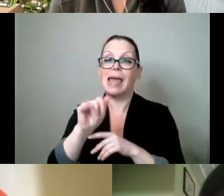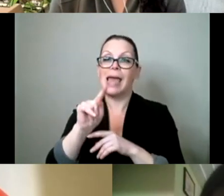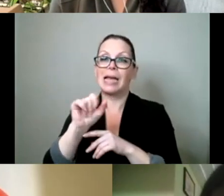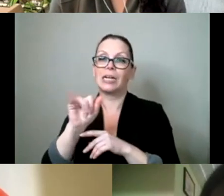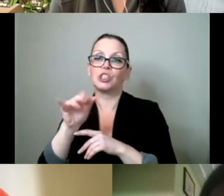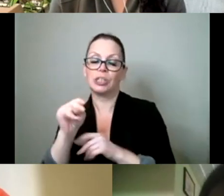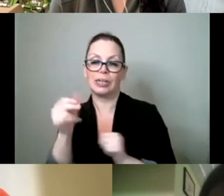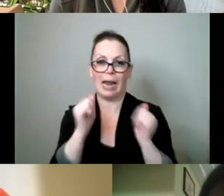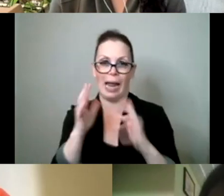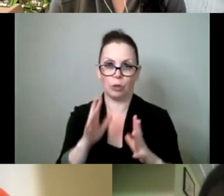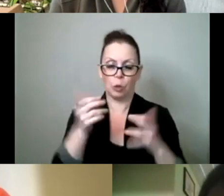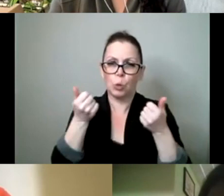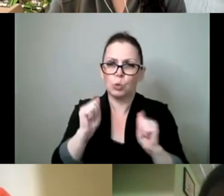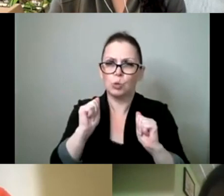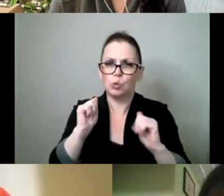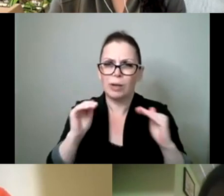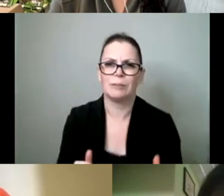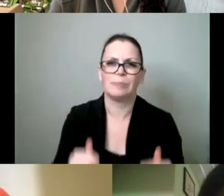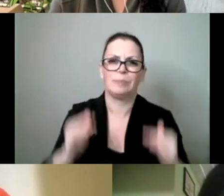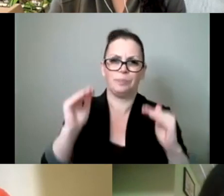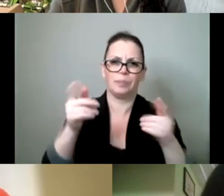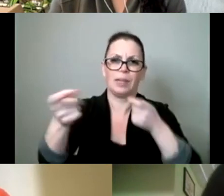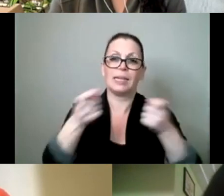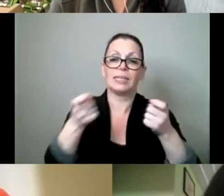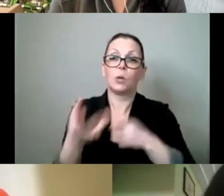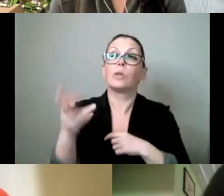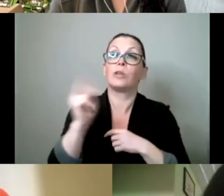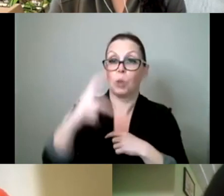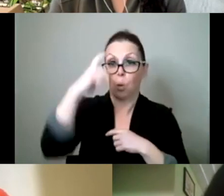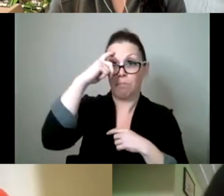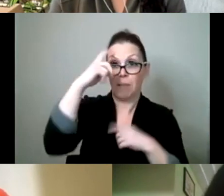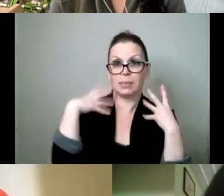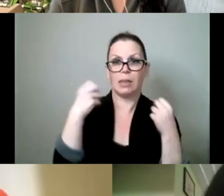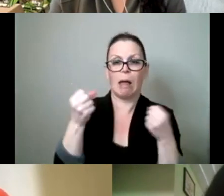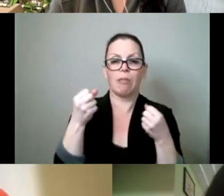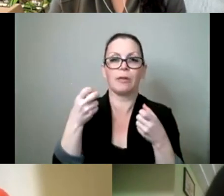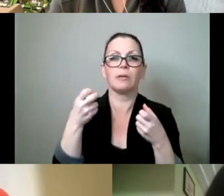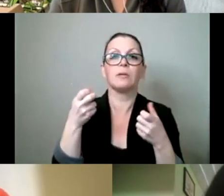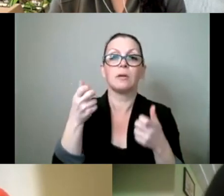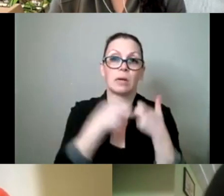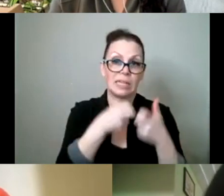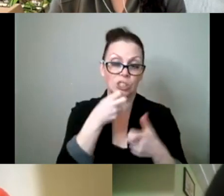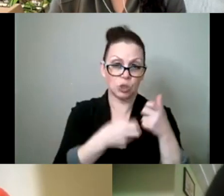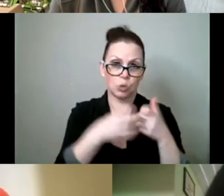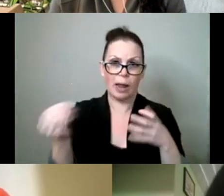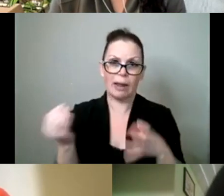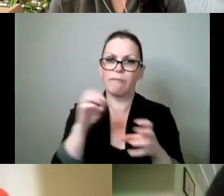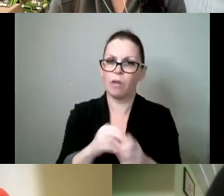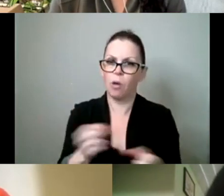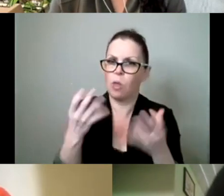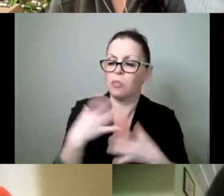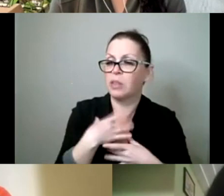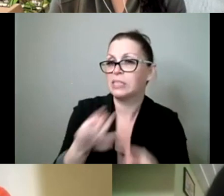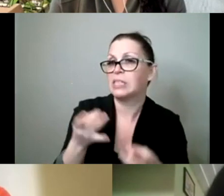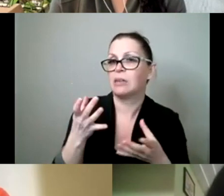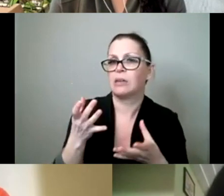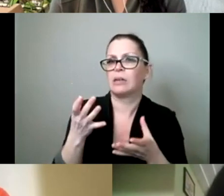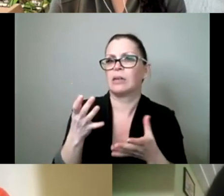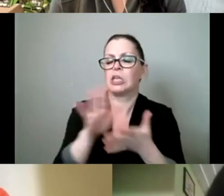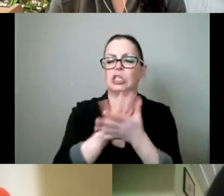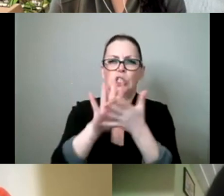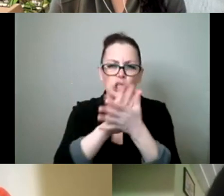and is dealing with his own mental health issues. And a lot of it involves this really interesting, surreal